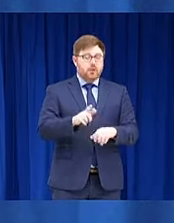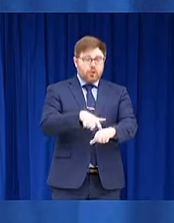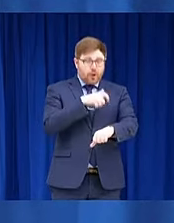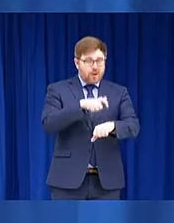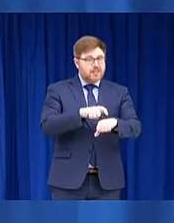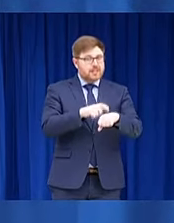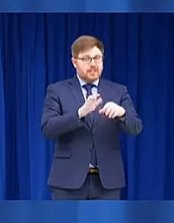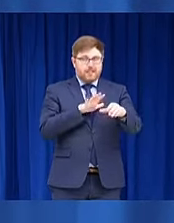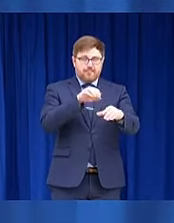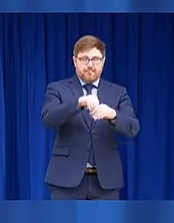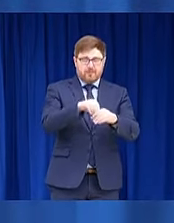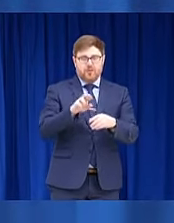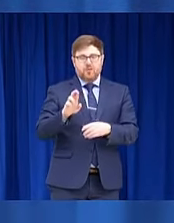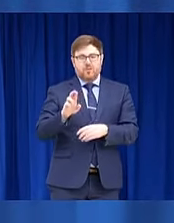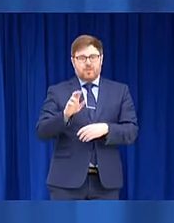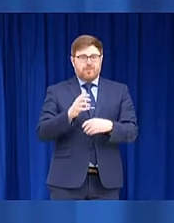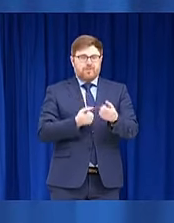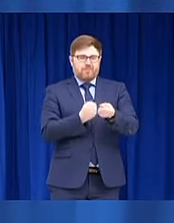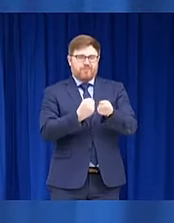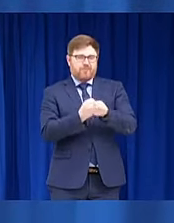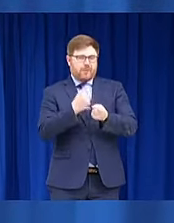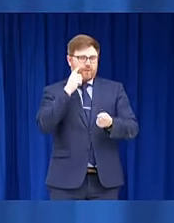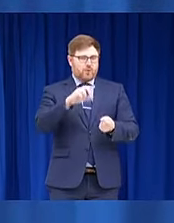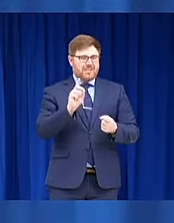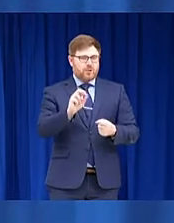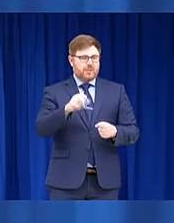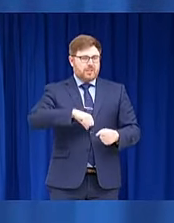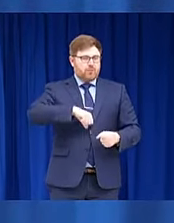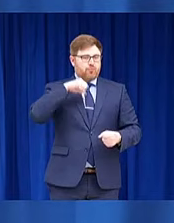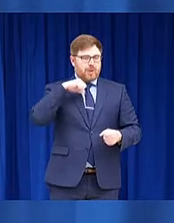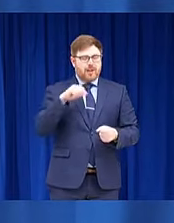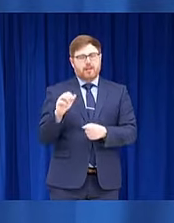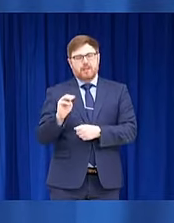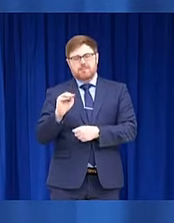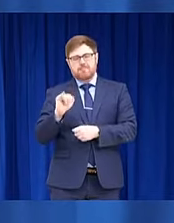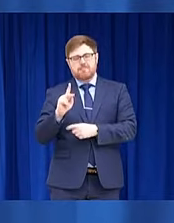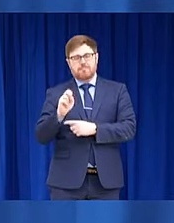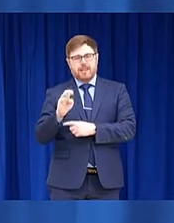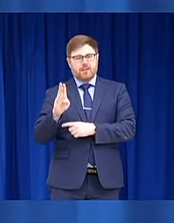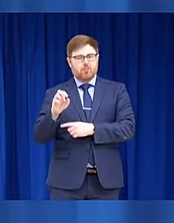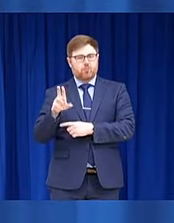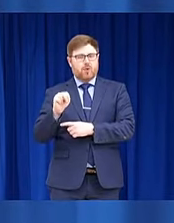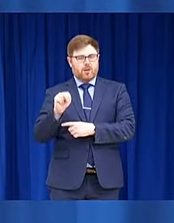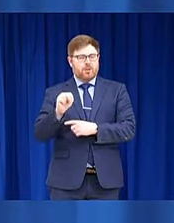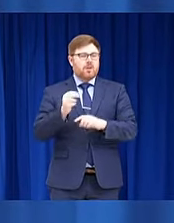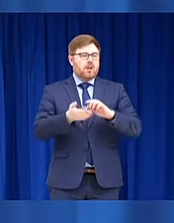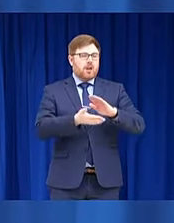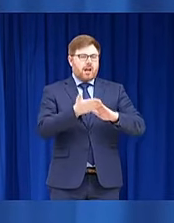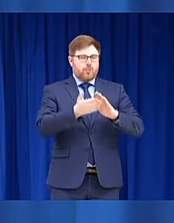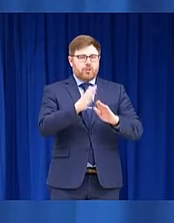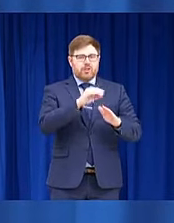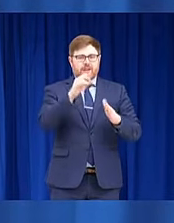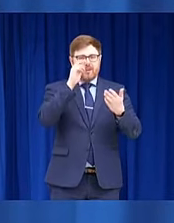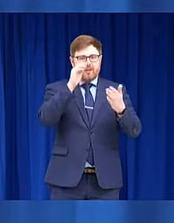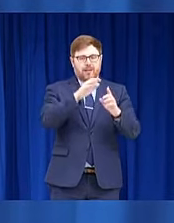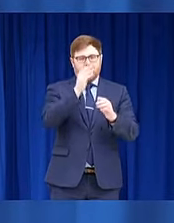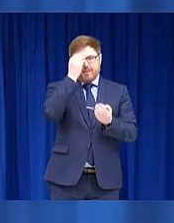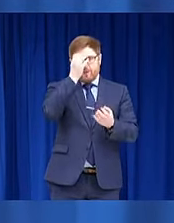Pride, Rear Admiral Mike Brown, Division Director, Operations and the Information